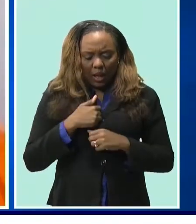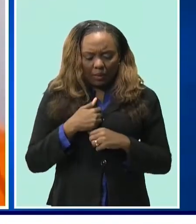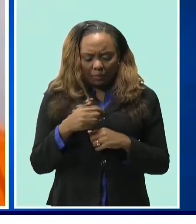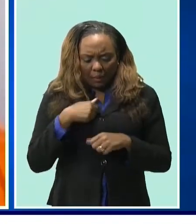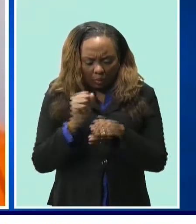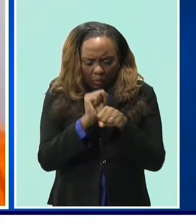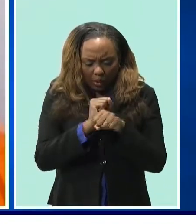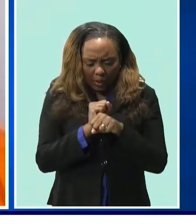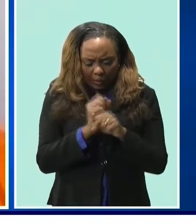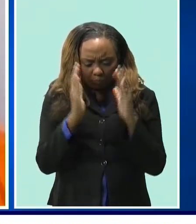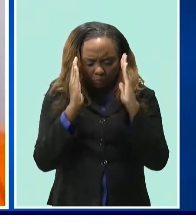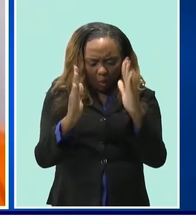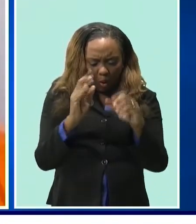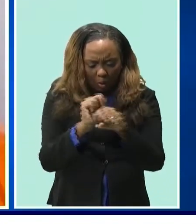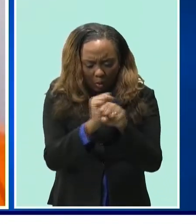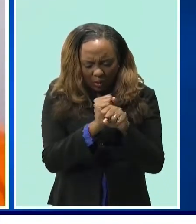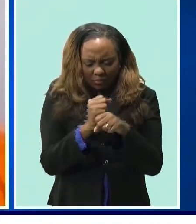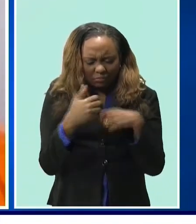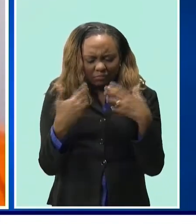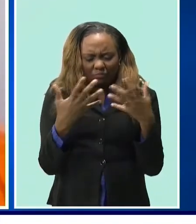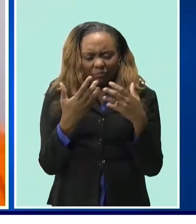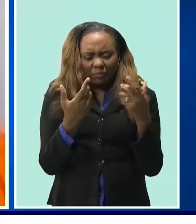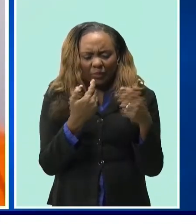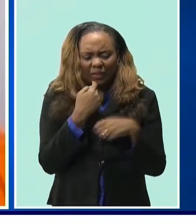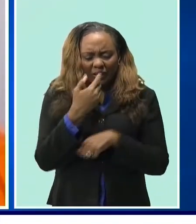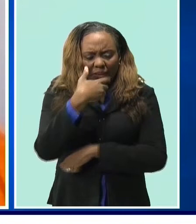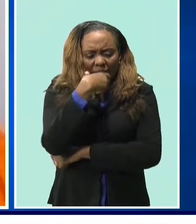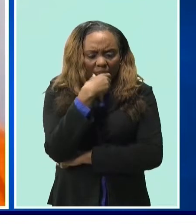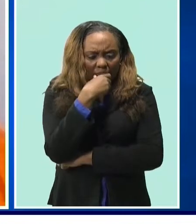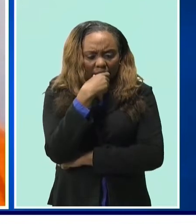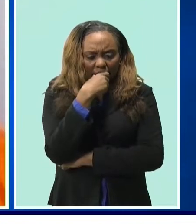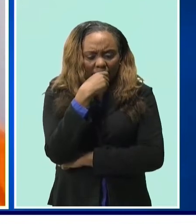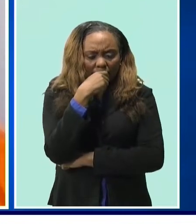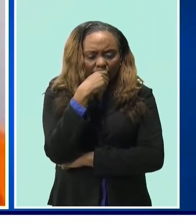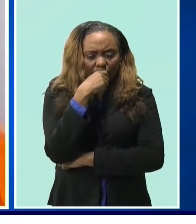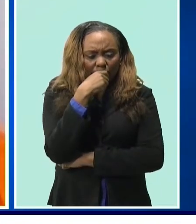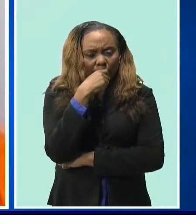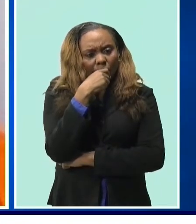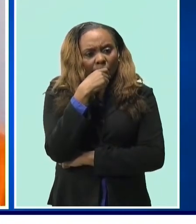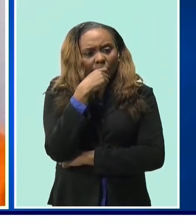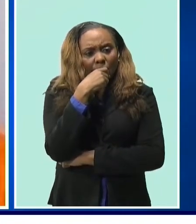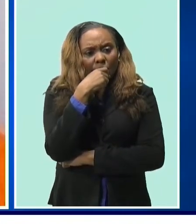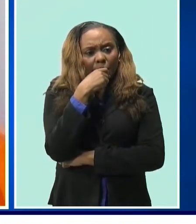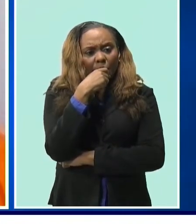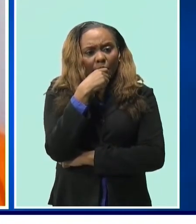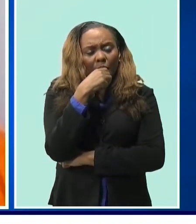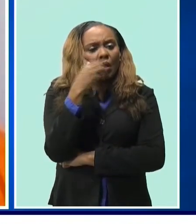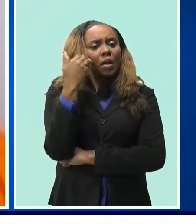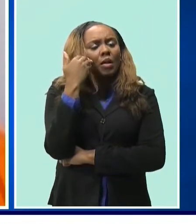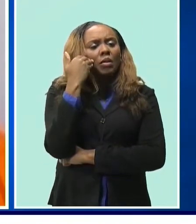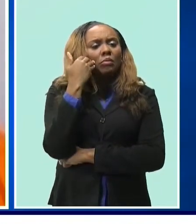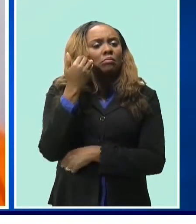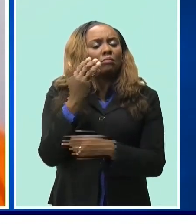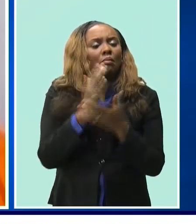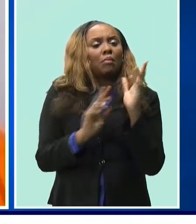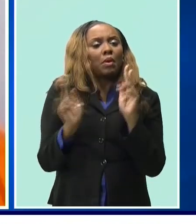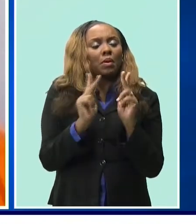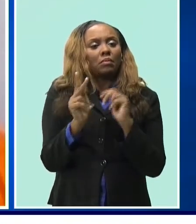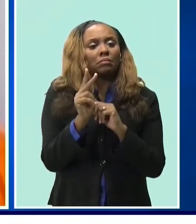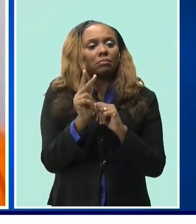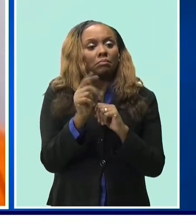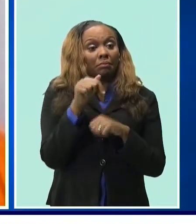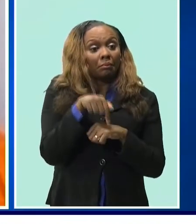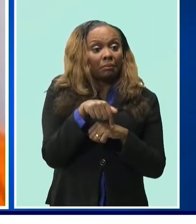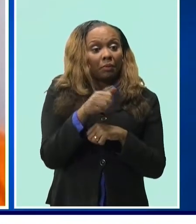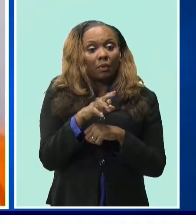also, how do I say this? I know that there are some across Barbados and maybe across the world that would see